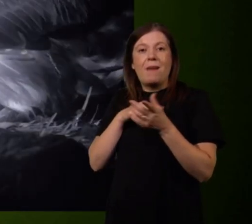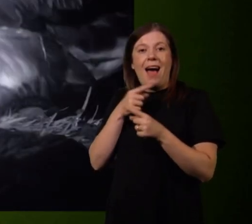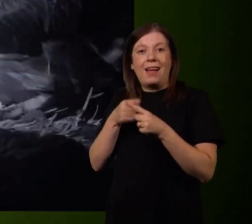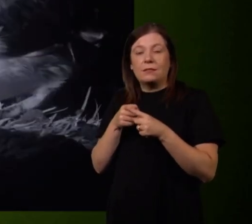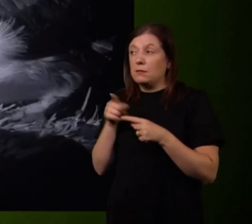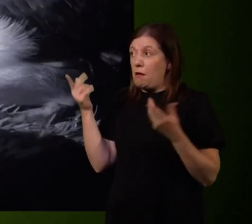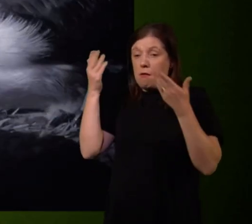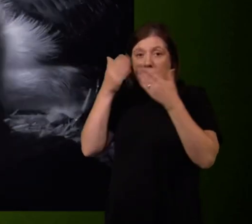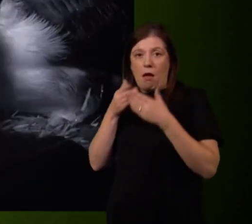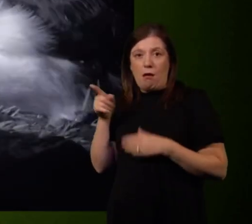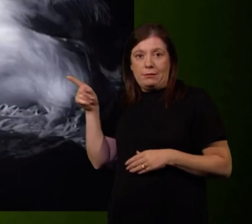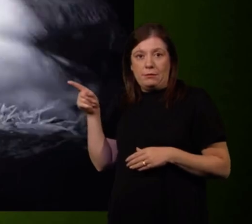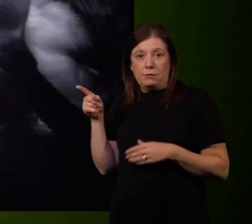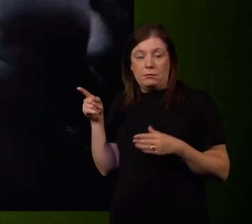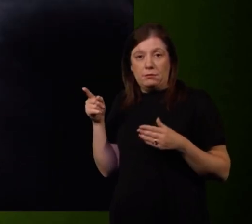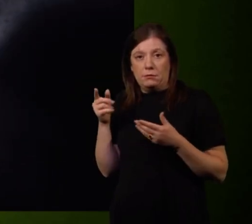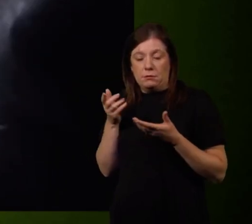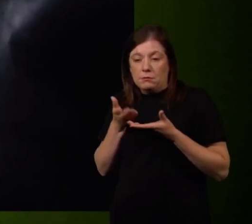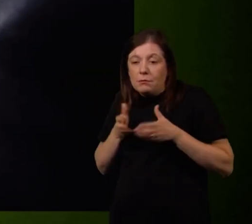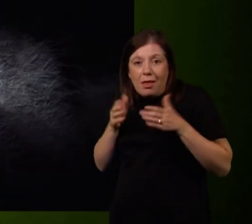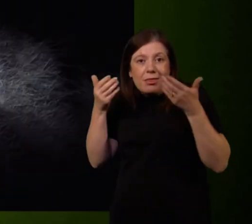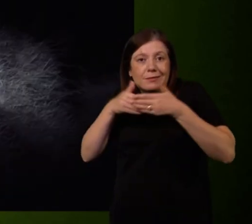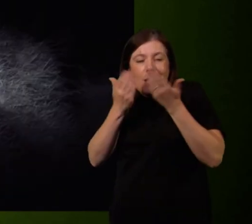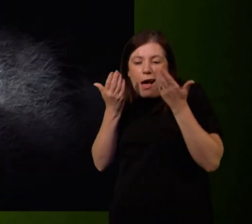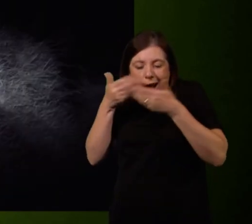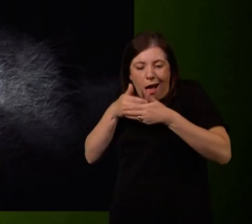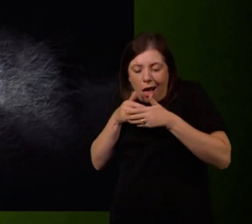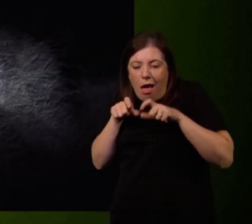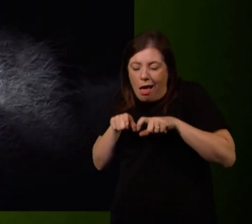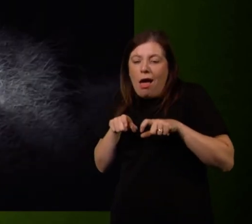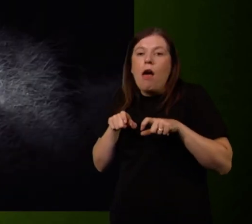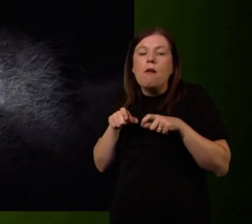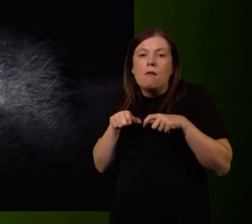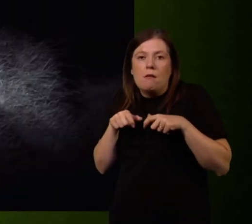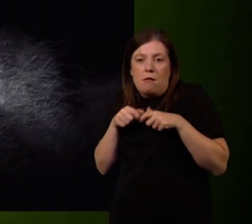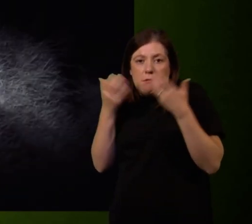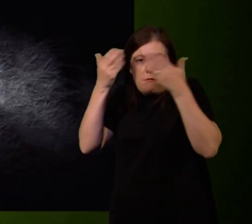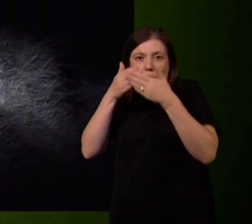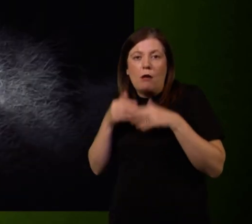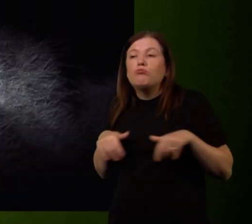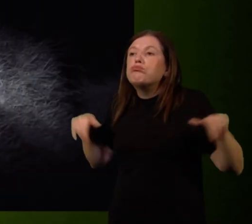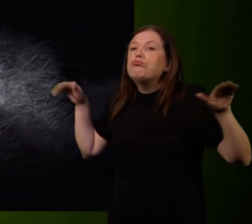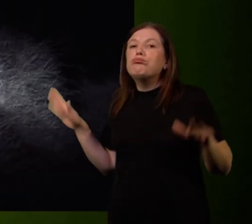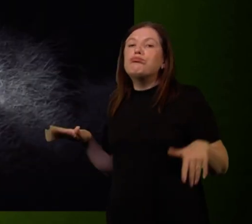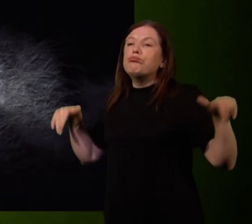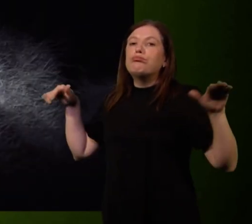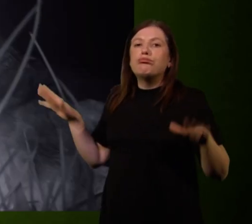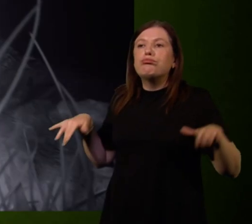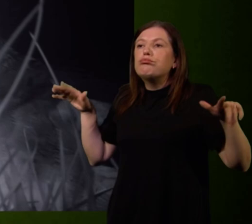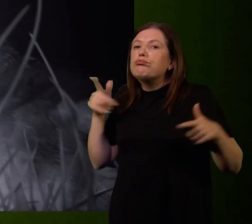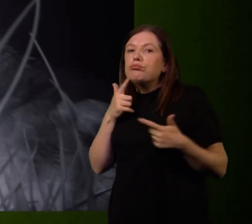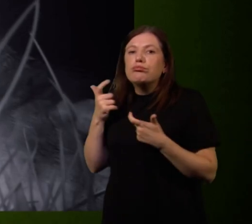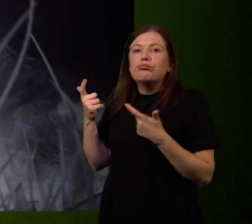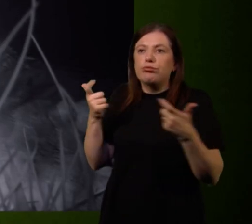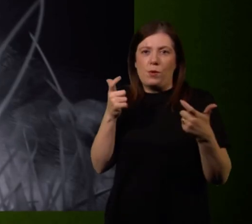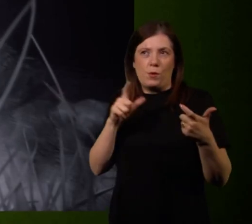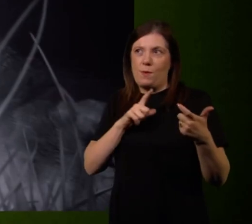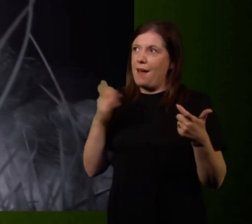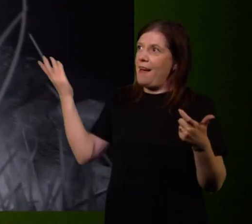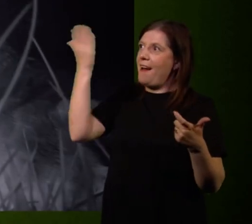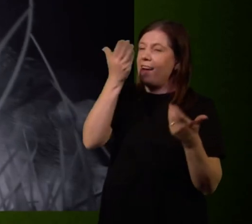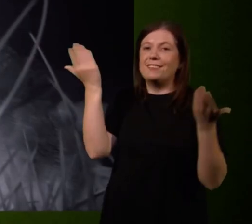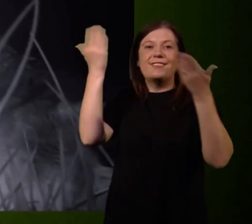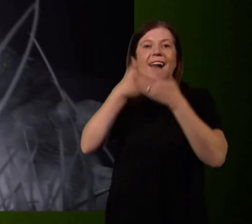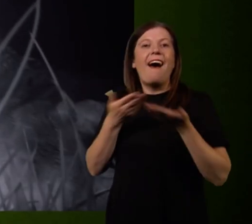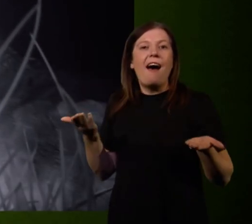at night, they're burrow nesting birds, and they'll come out under the cover of night and fly out to sea to forage under the safety of that